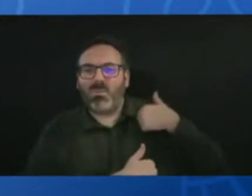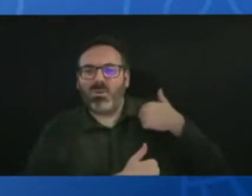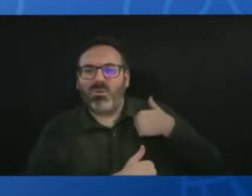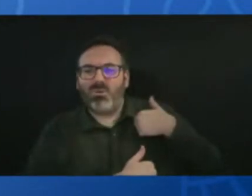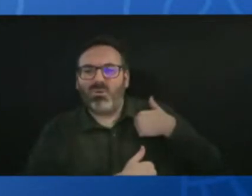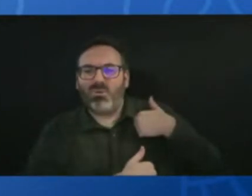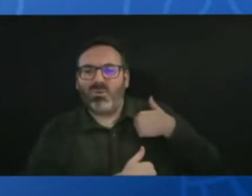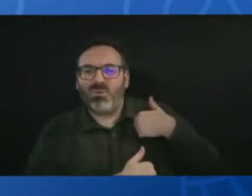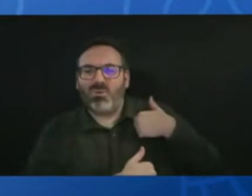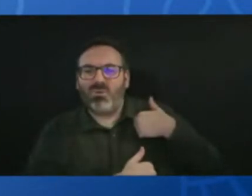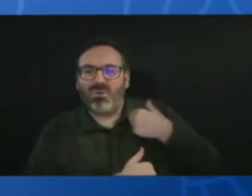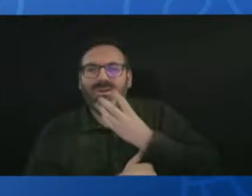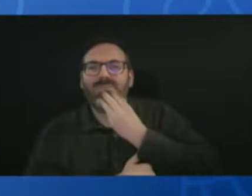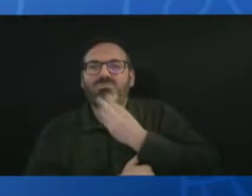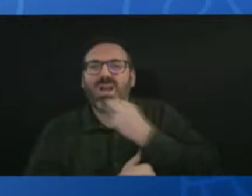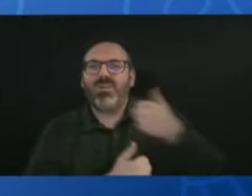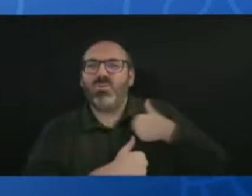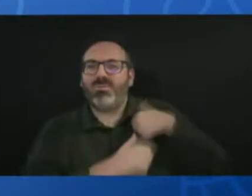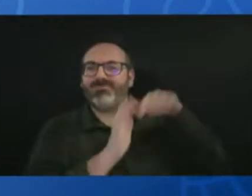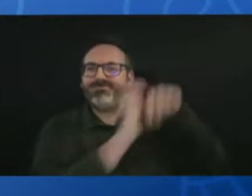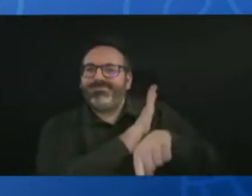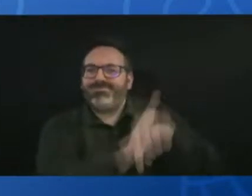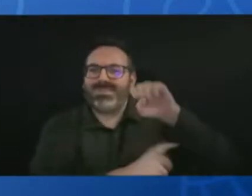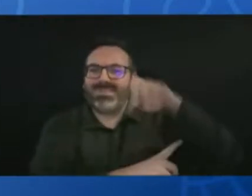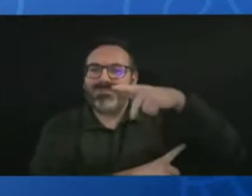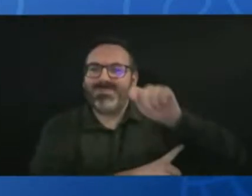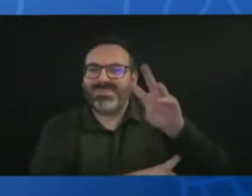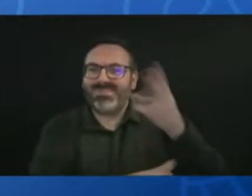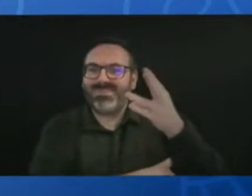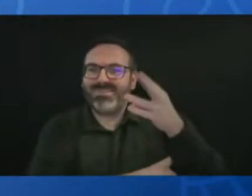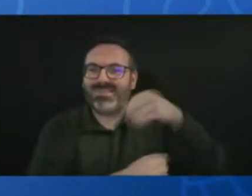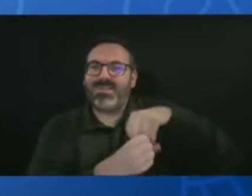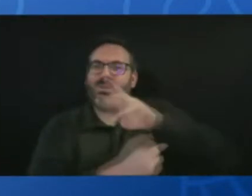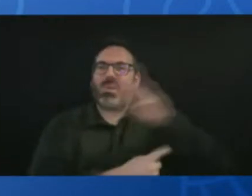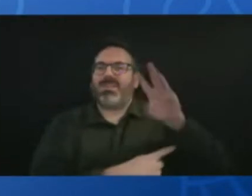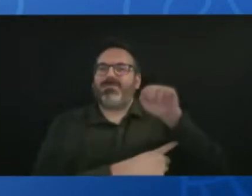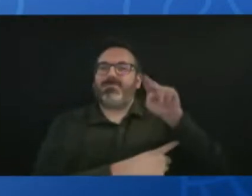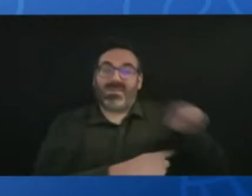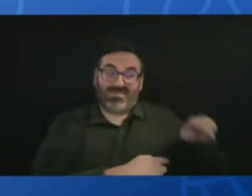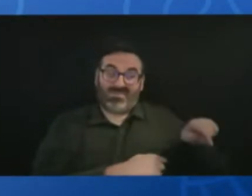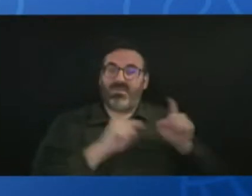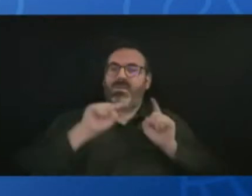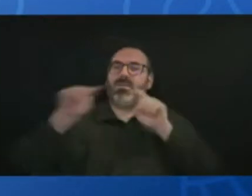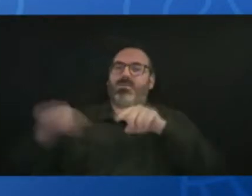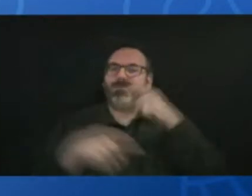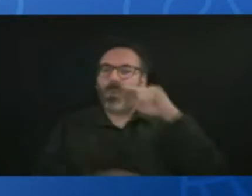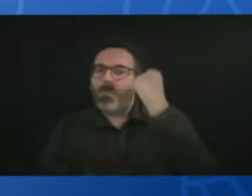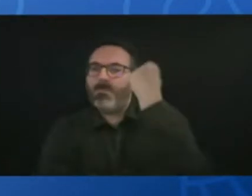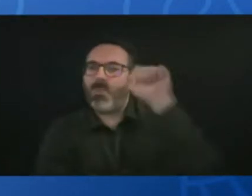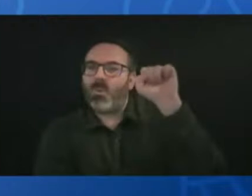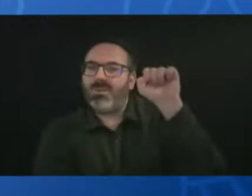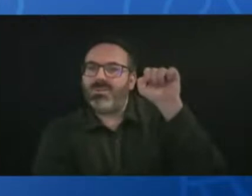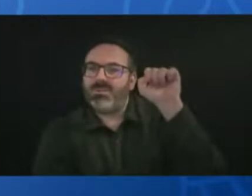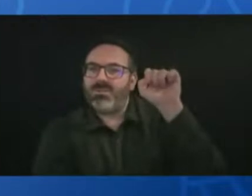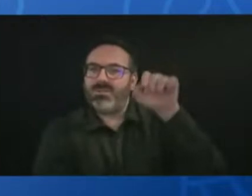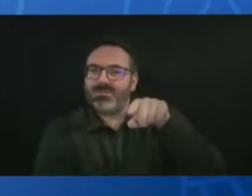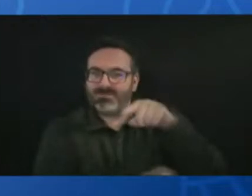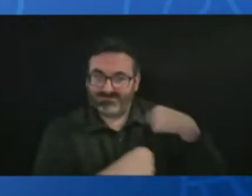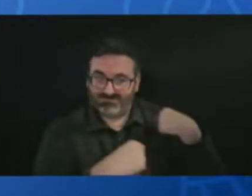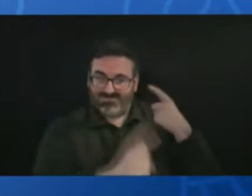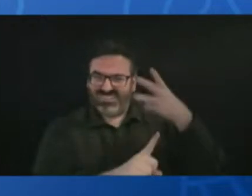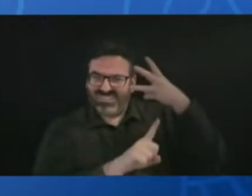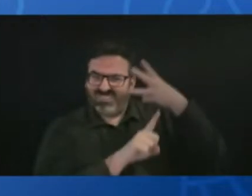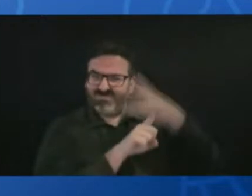the occupied West Bank while attending a protest. More than 6 months have passed since the